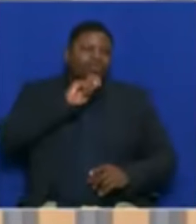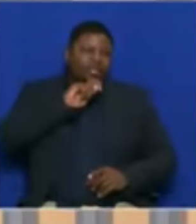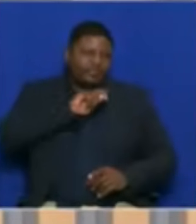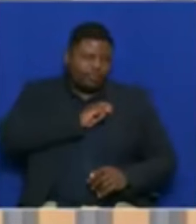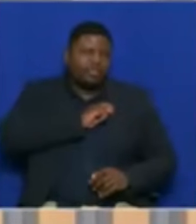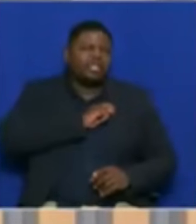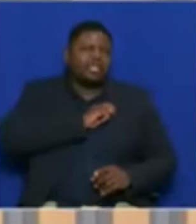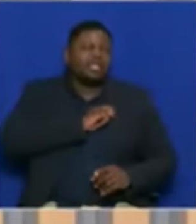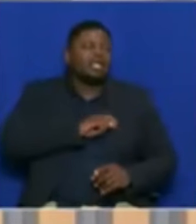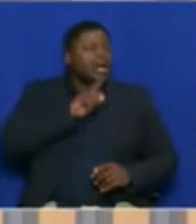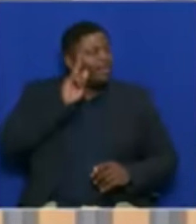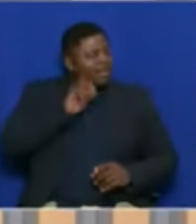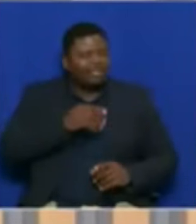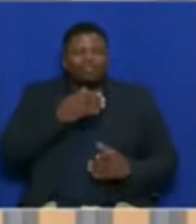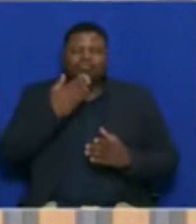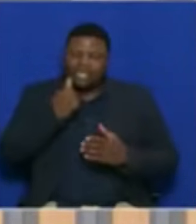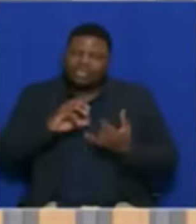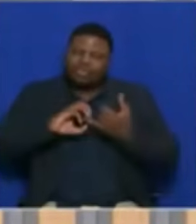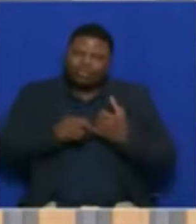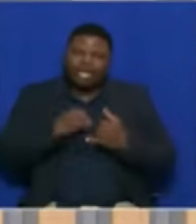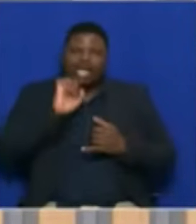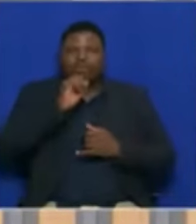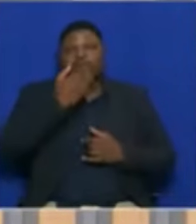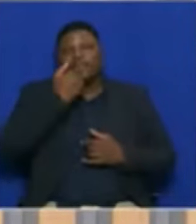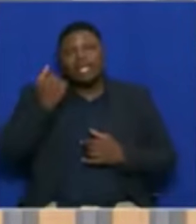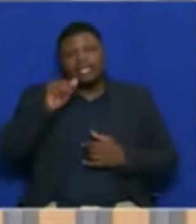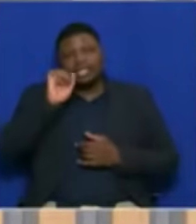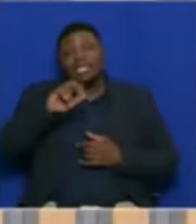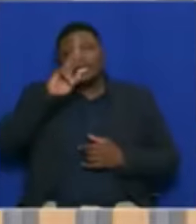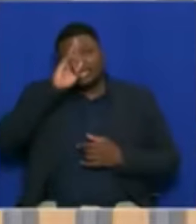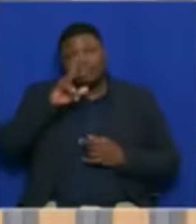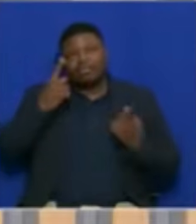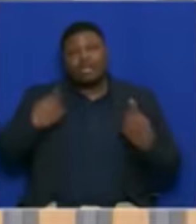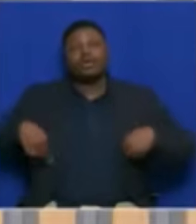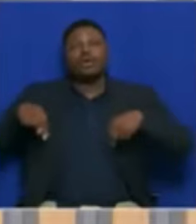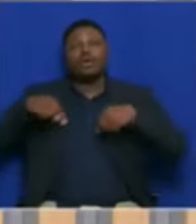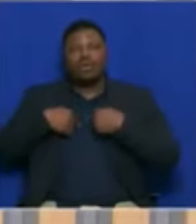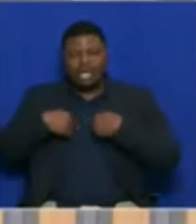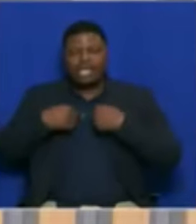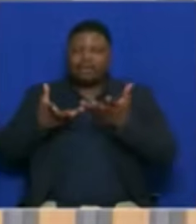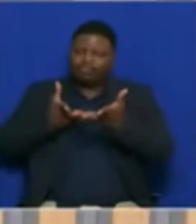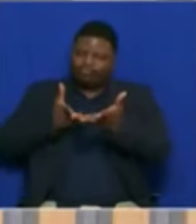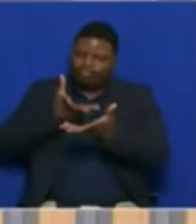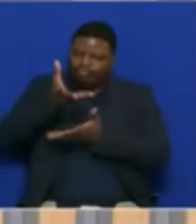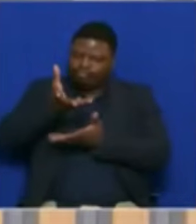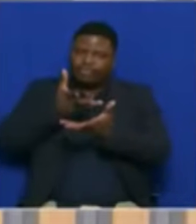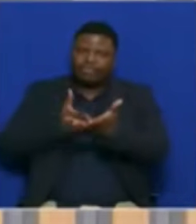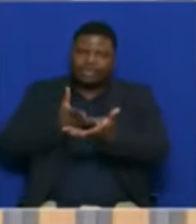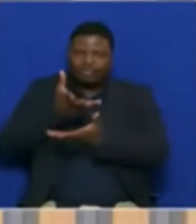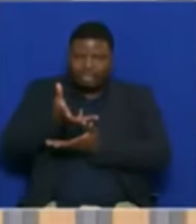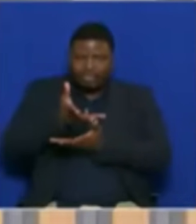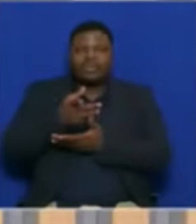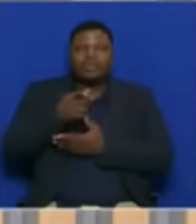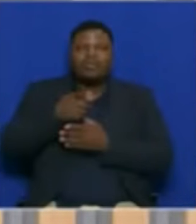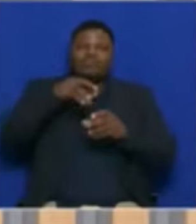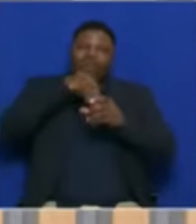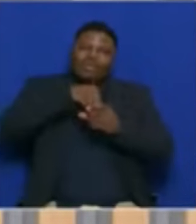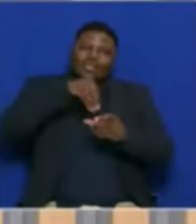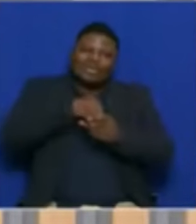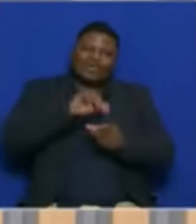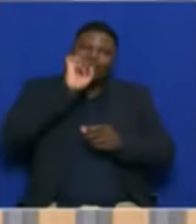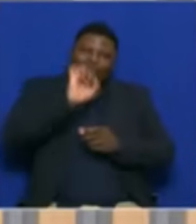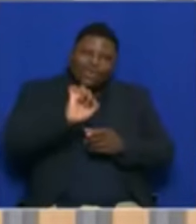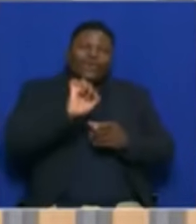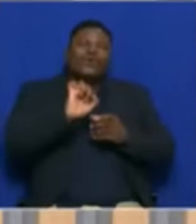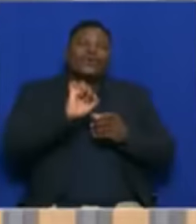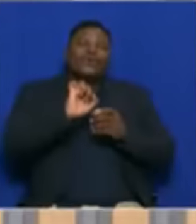are only engaging you on the contents of your dockets. This is your docket. You are the docket carrier. And